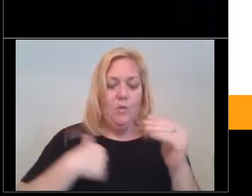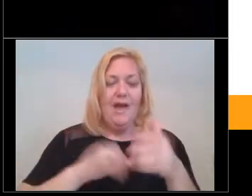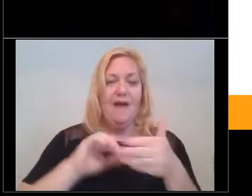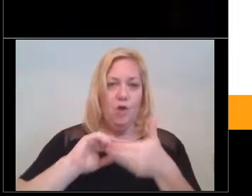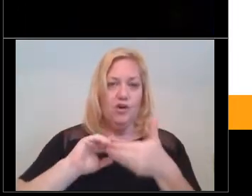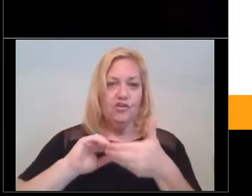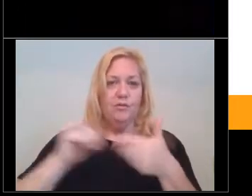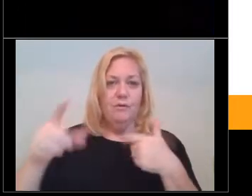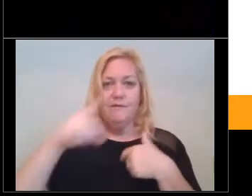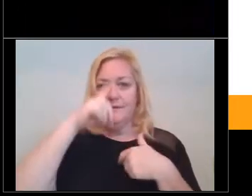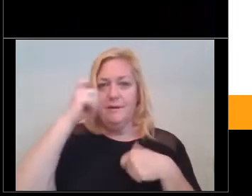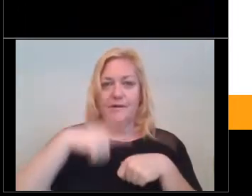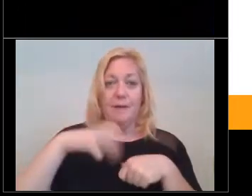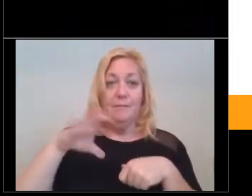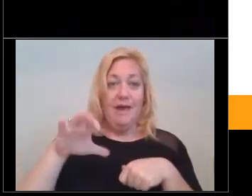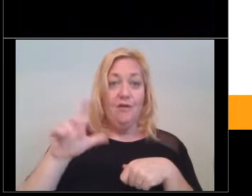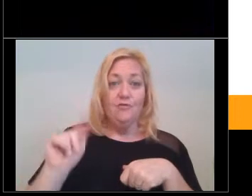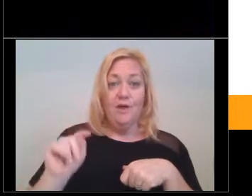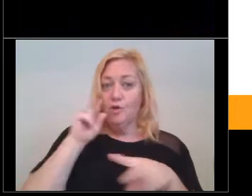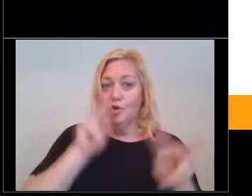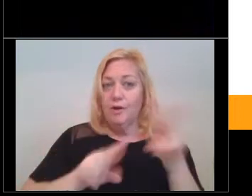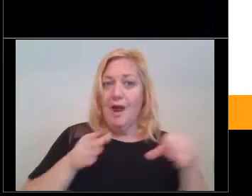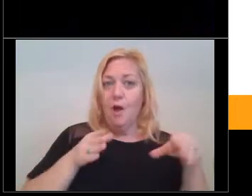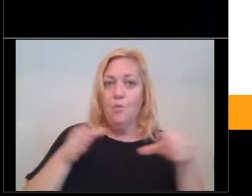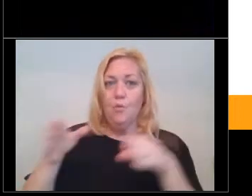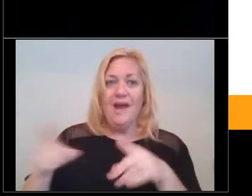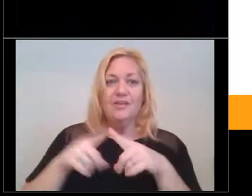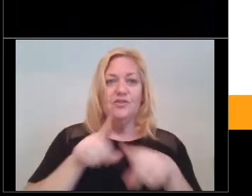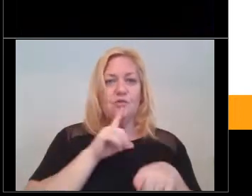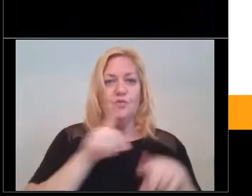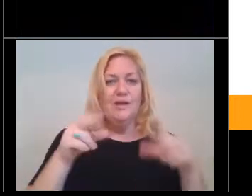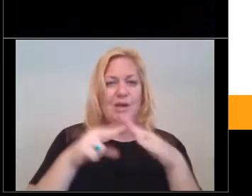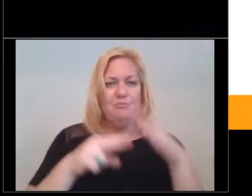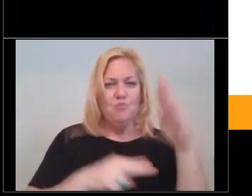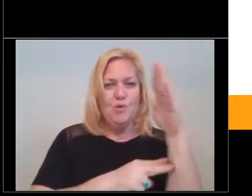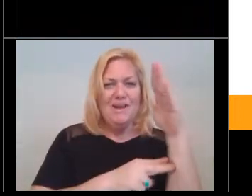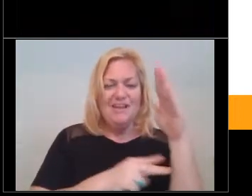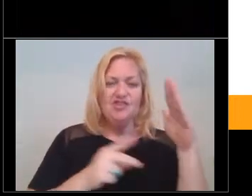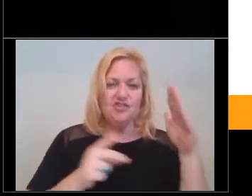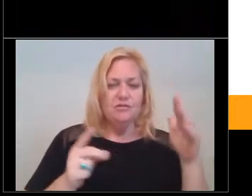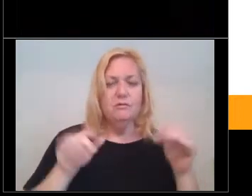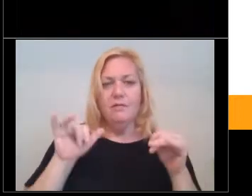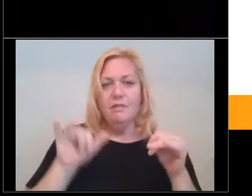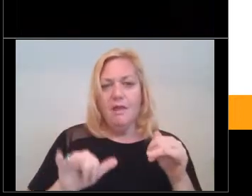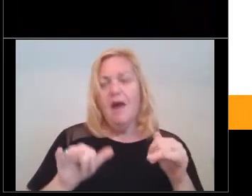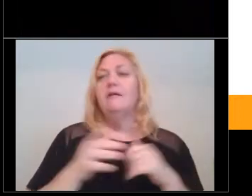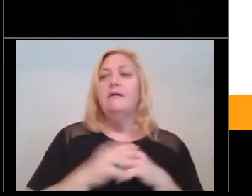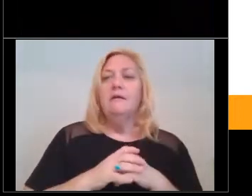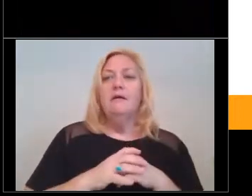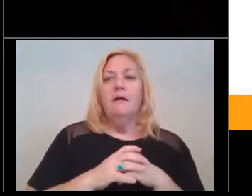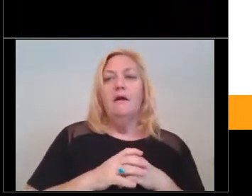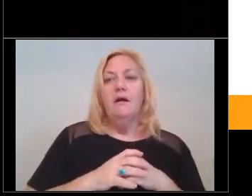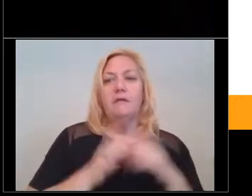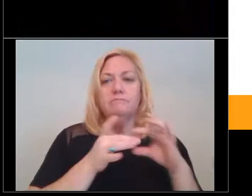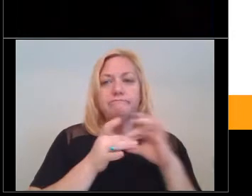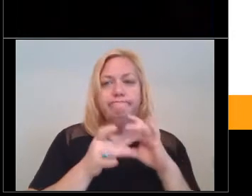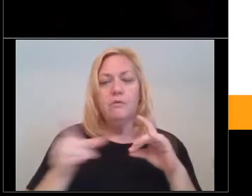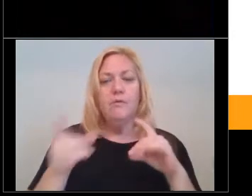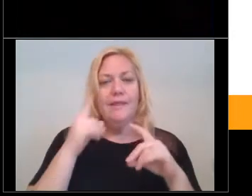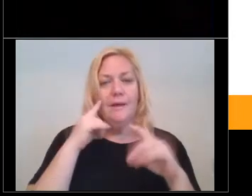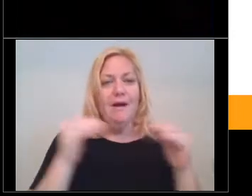the summer, but Caltrans was looking at a way to really bridge that harm. And if we think about our equity statement and we think